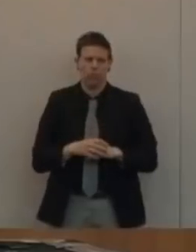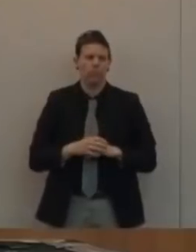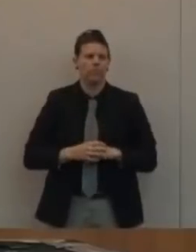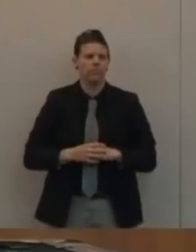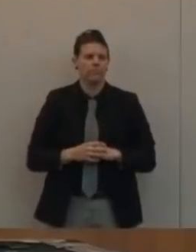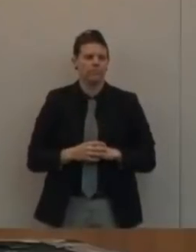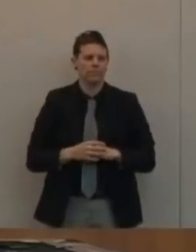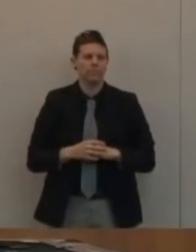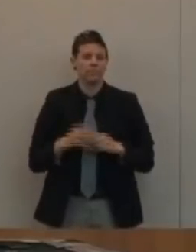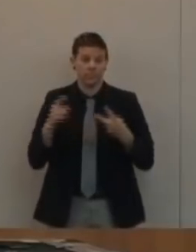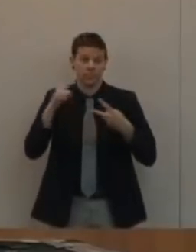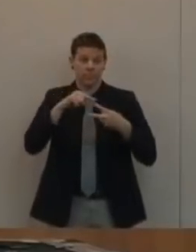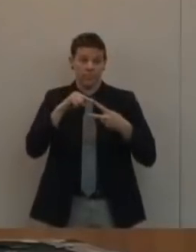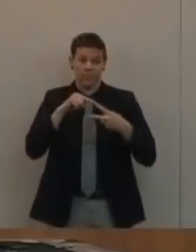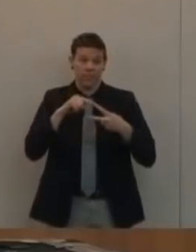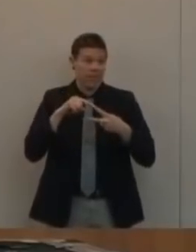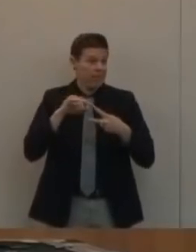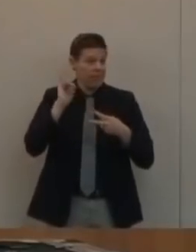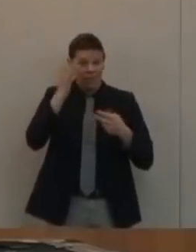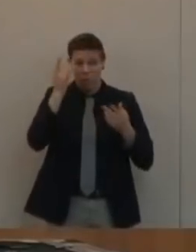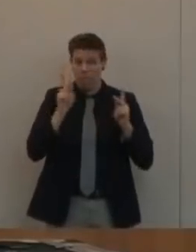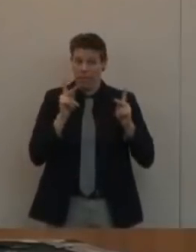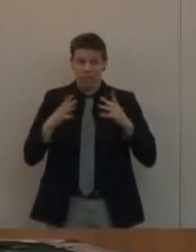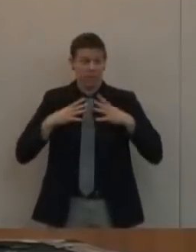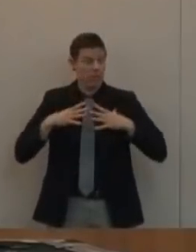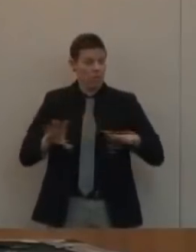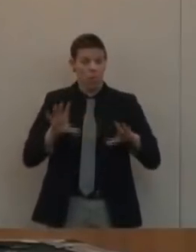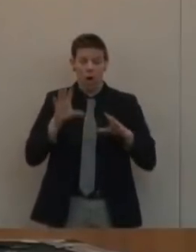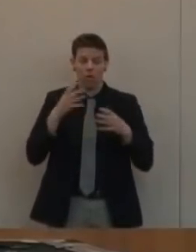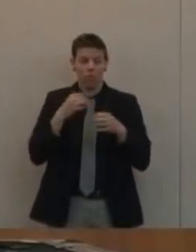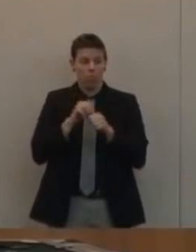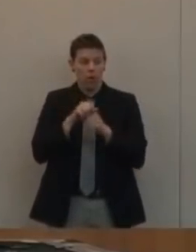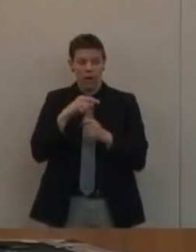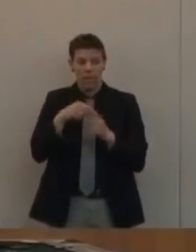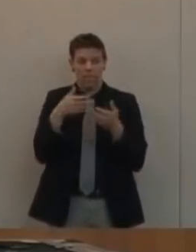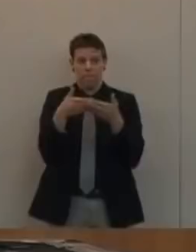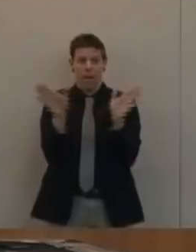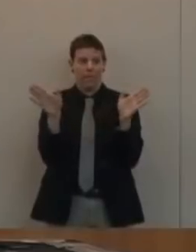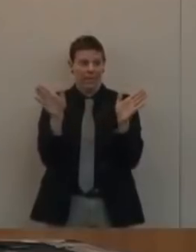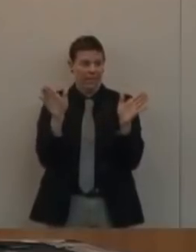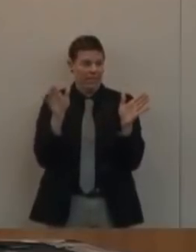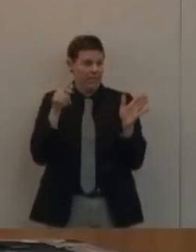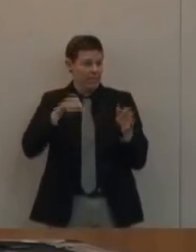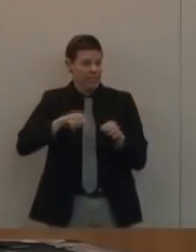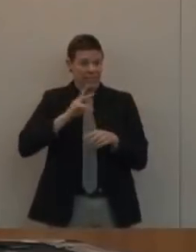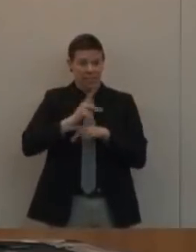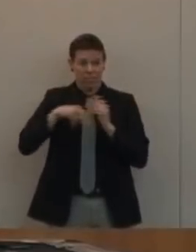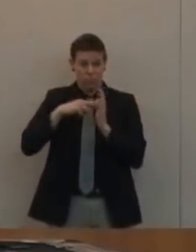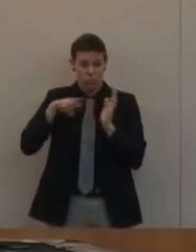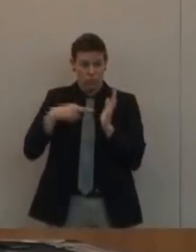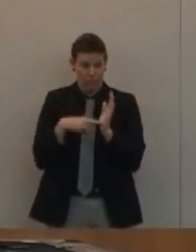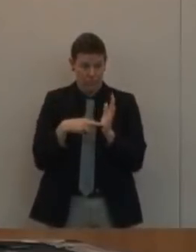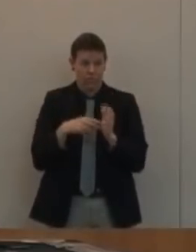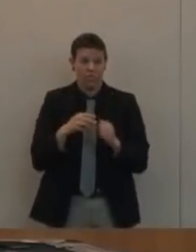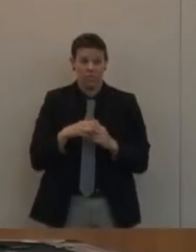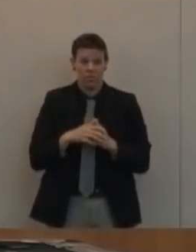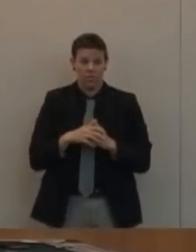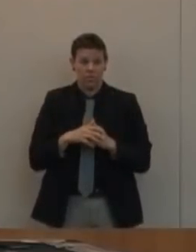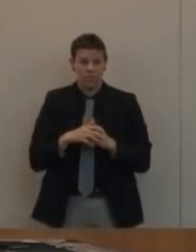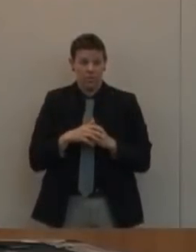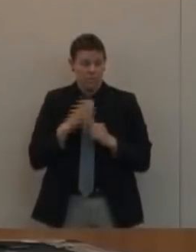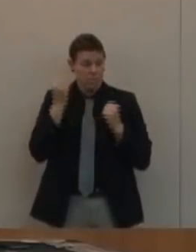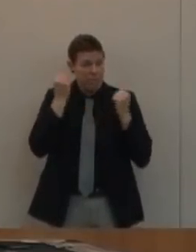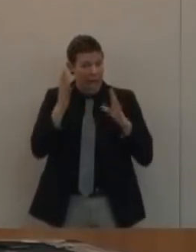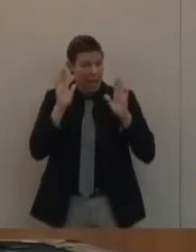folks don't want to work in the public sector, because any number of these incredible professionals could have their